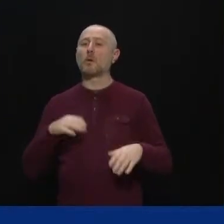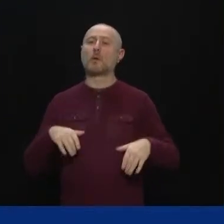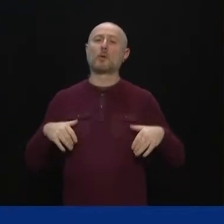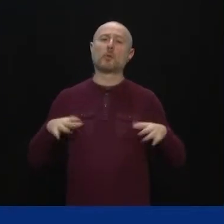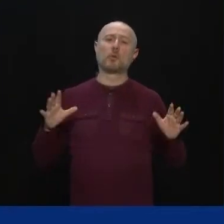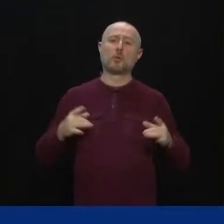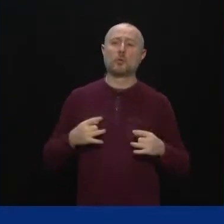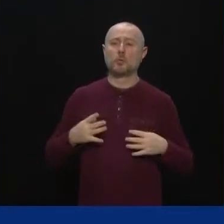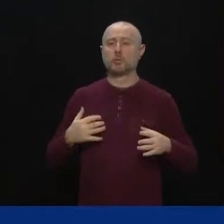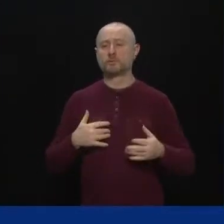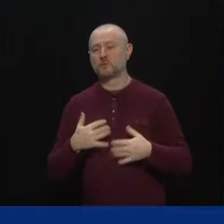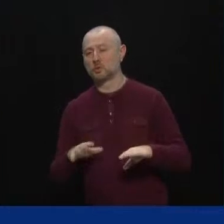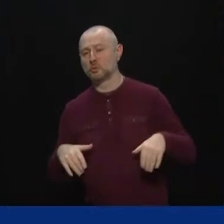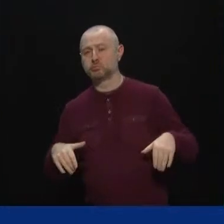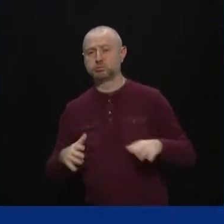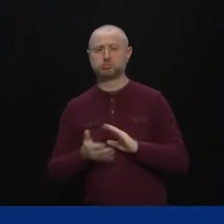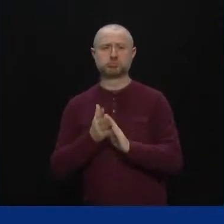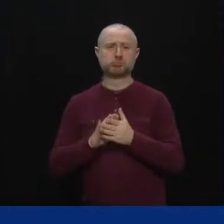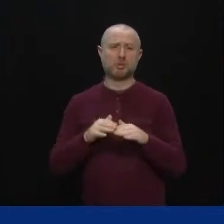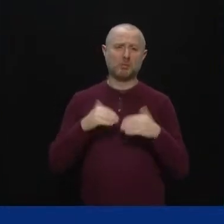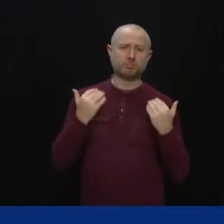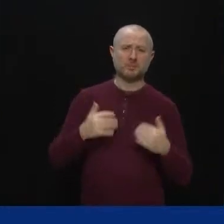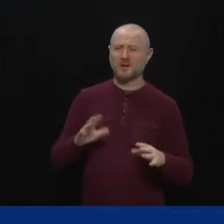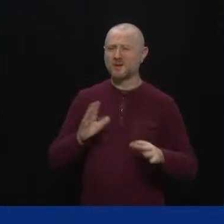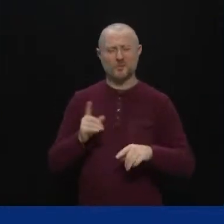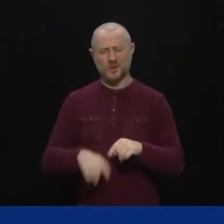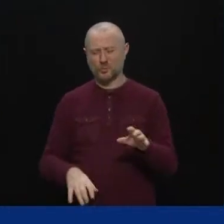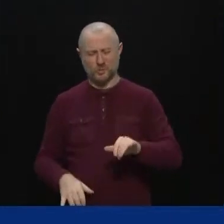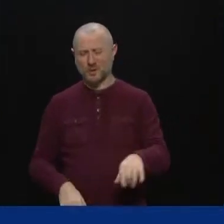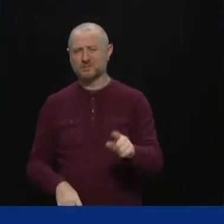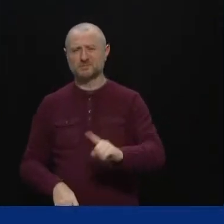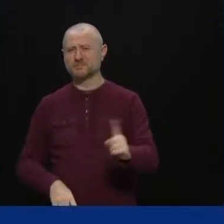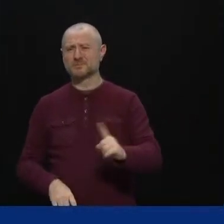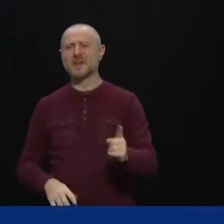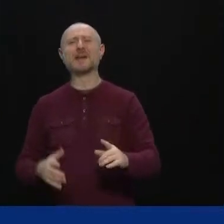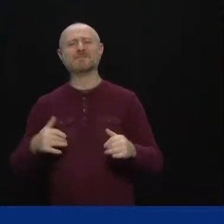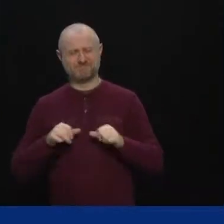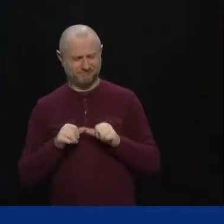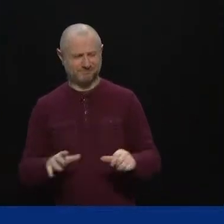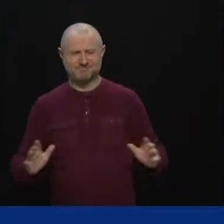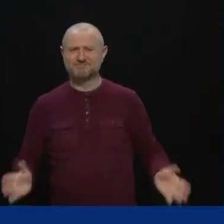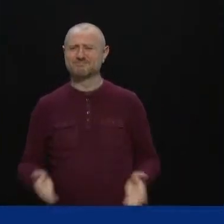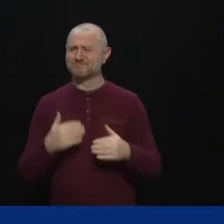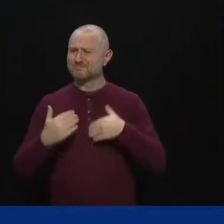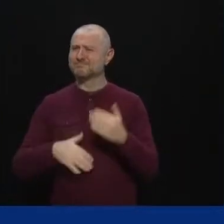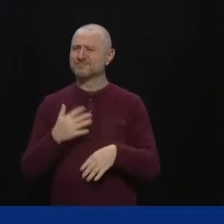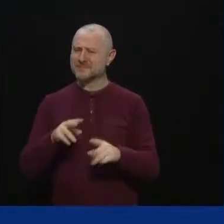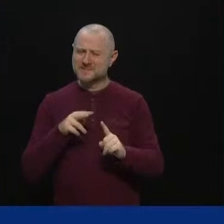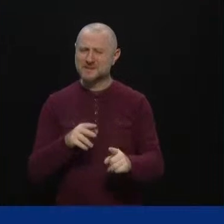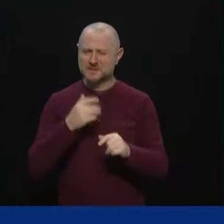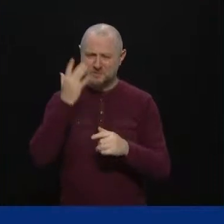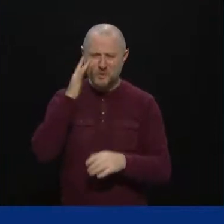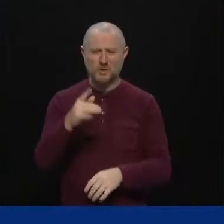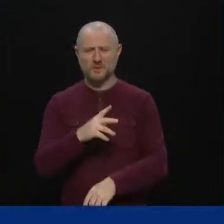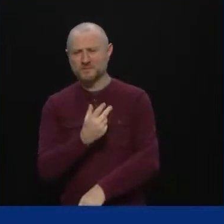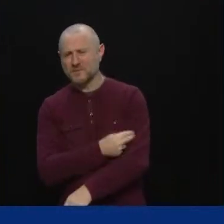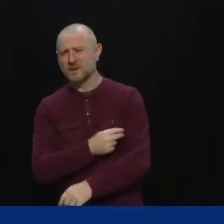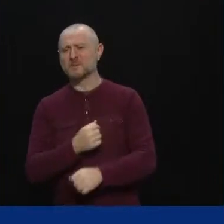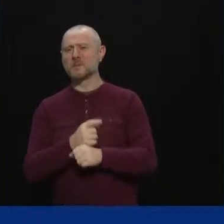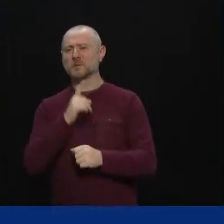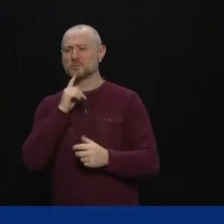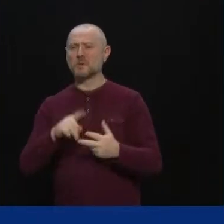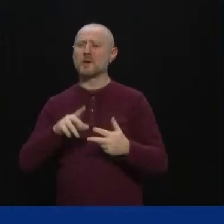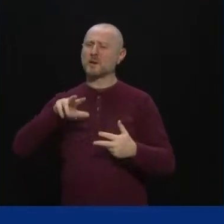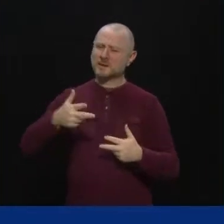that? No spiking the football. It's all about continuing vigilant, be smart about it, vaccinations, boosting, wear